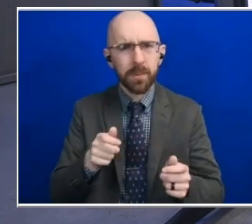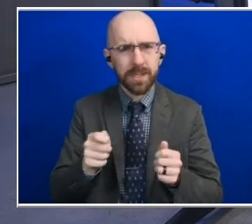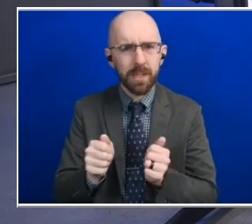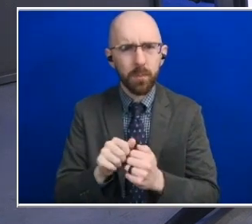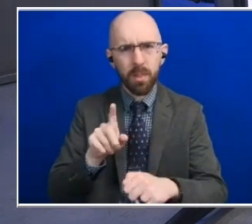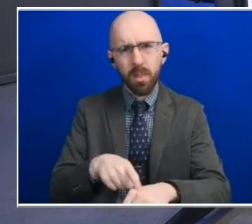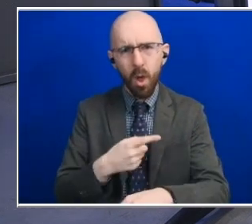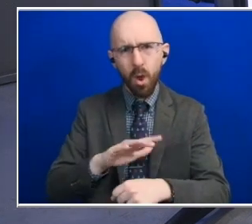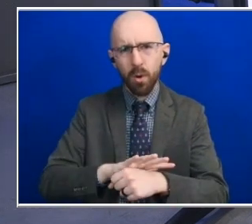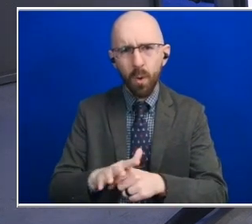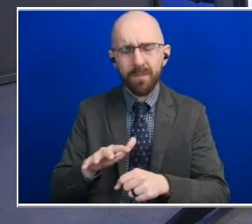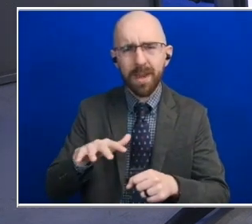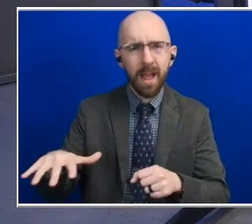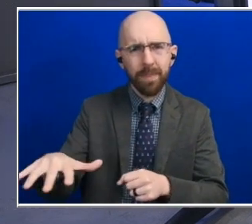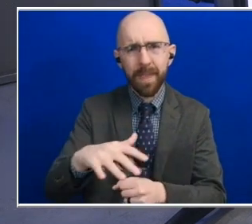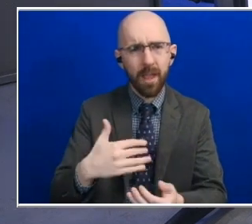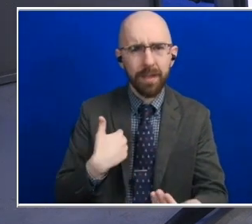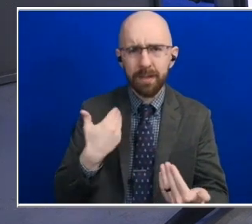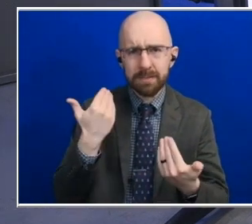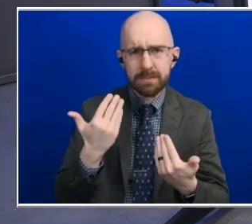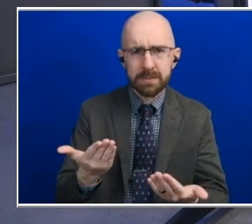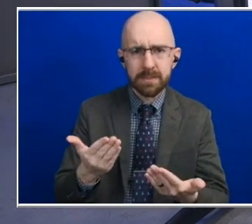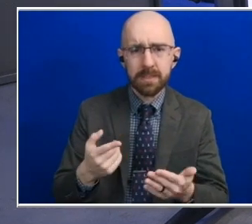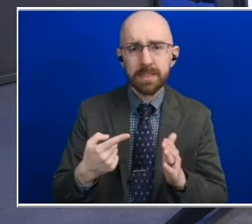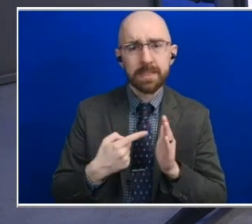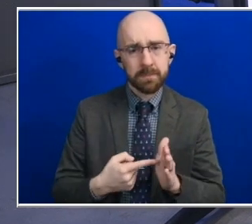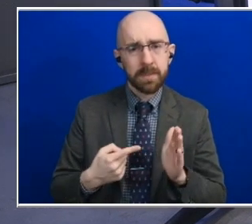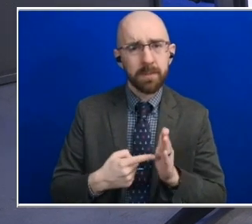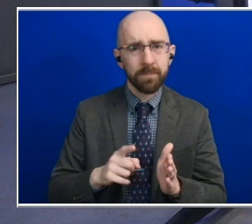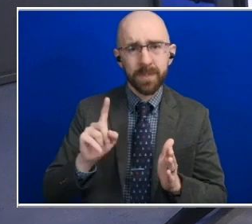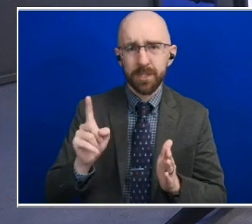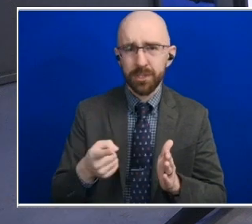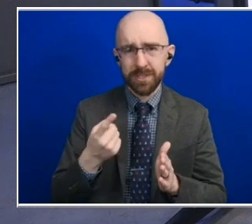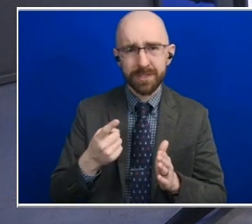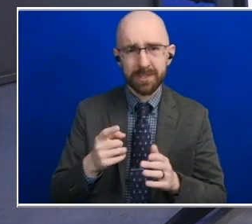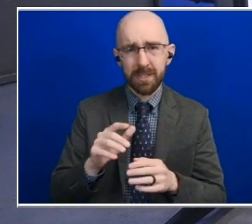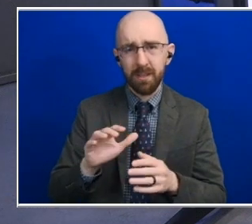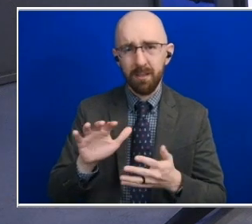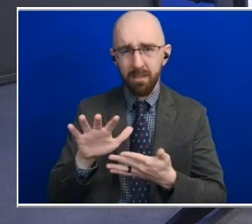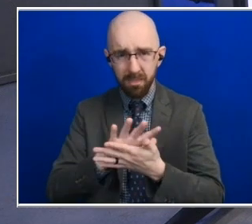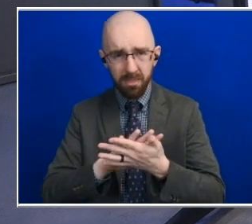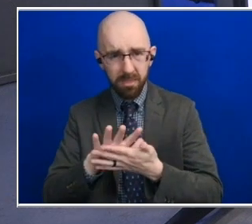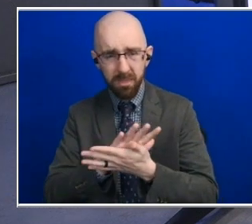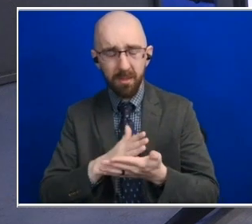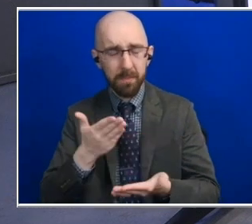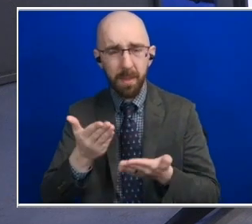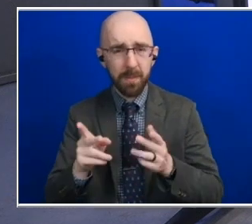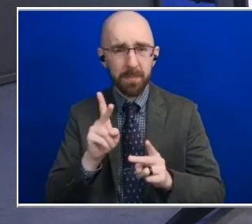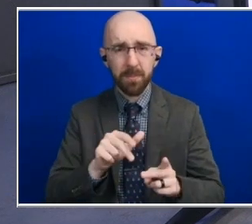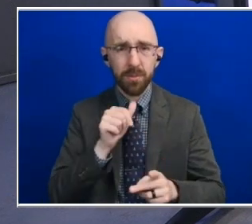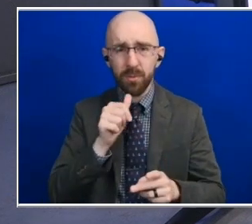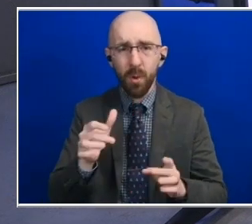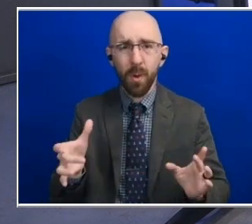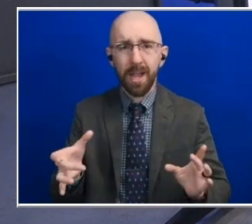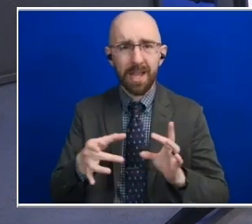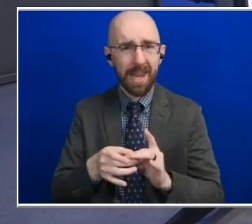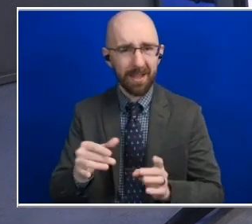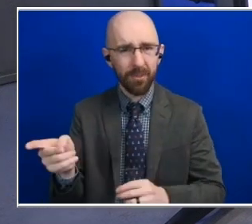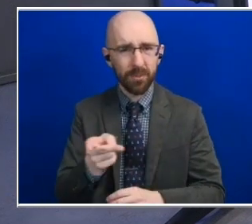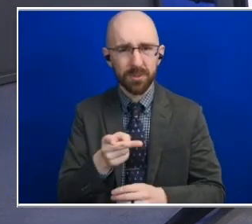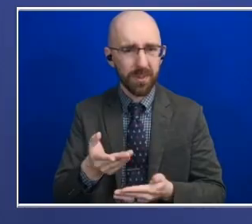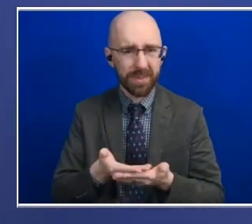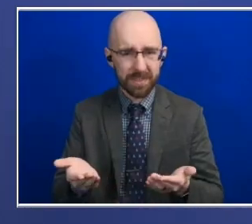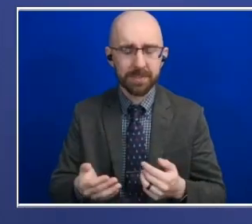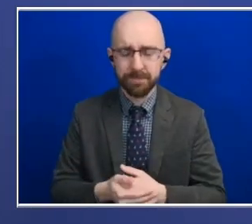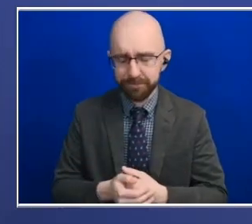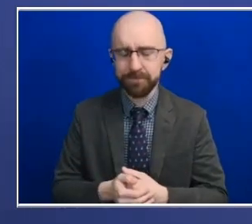know, the symptoms are just amorphous enough that people may not really kind of make the connection. Yeah, it's a